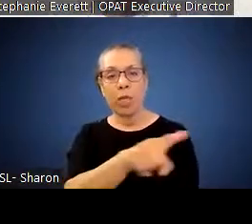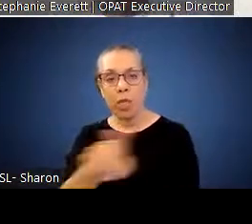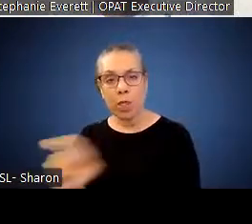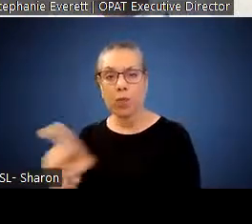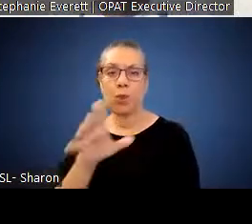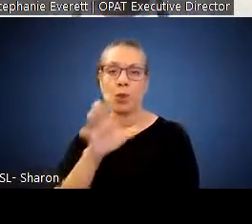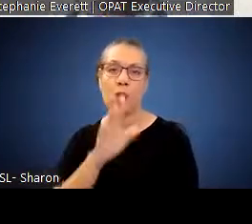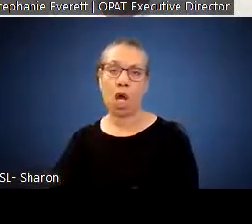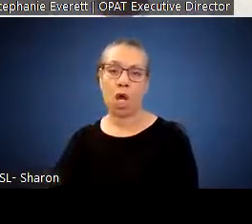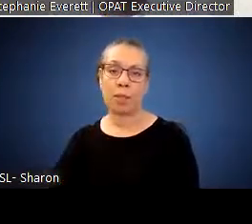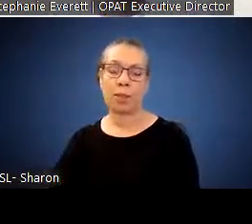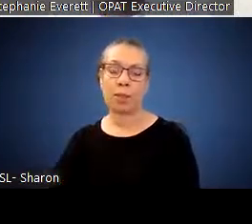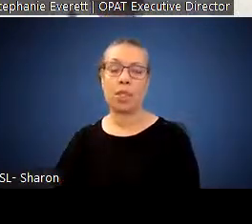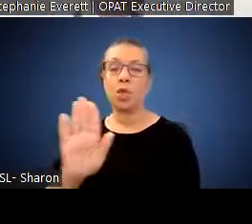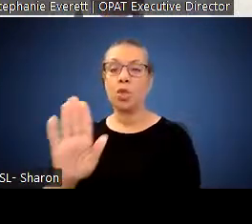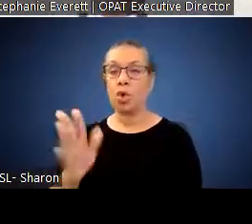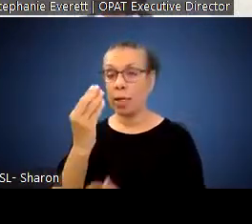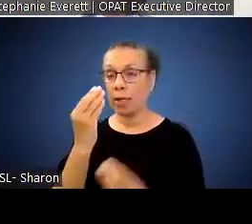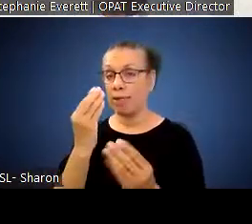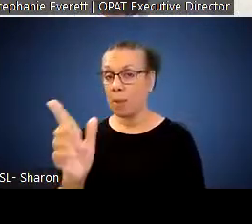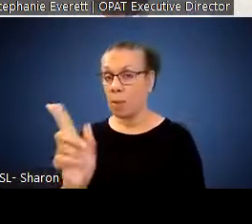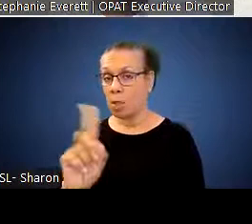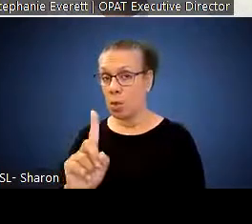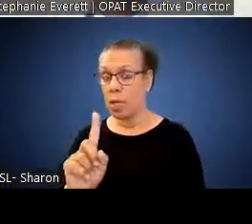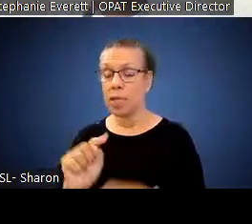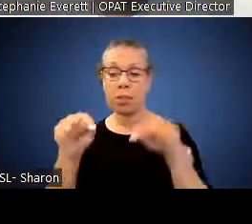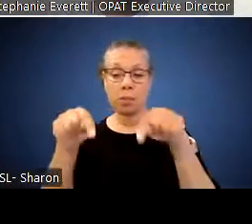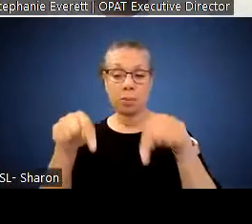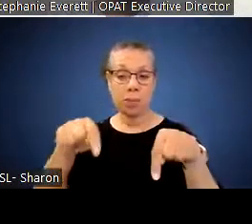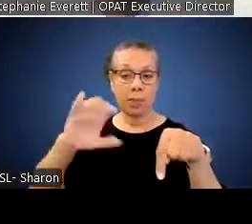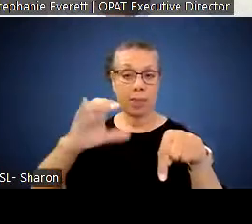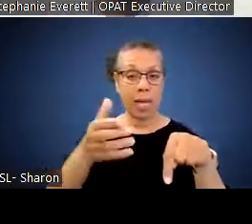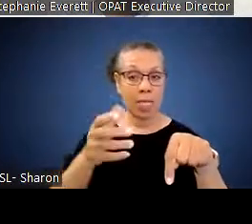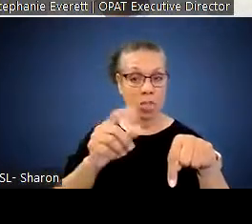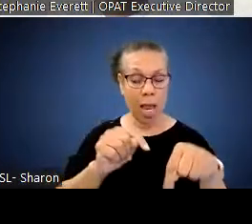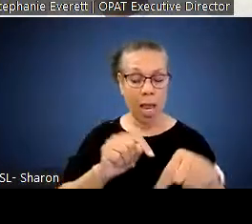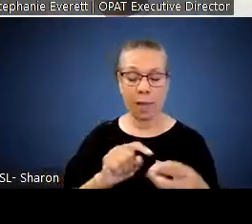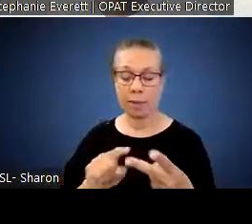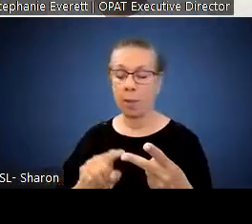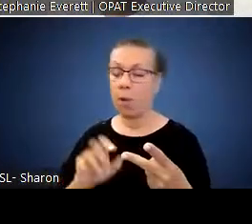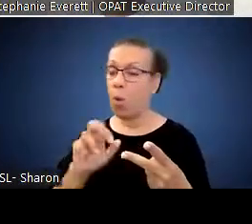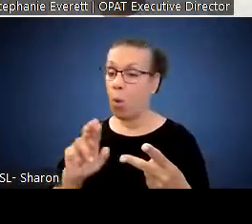put your information into the chat. You can raise your hand.